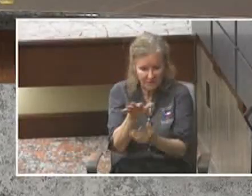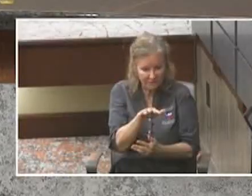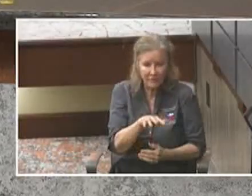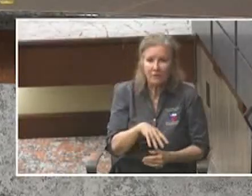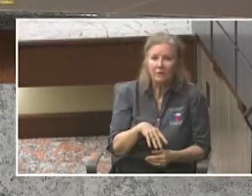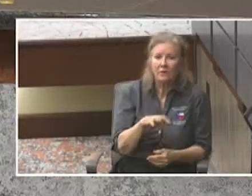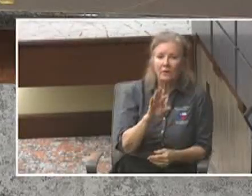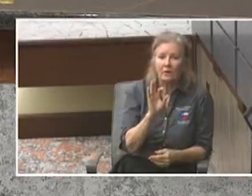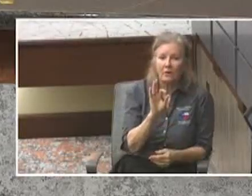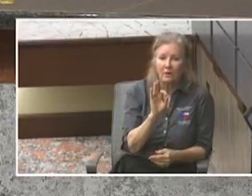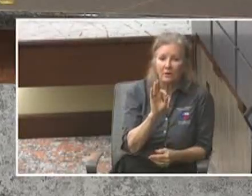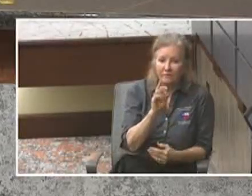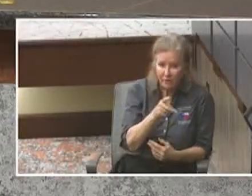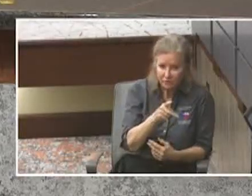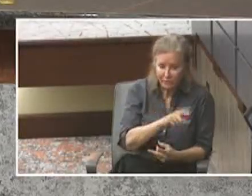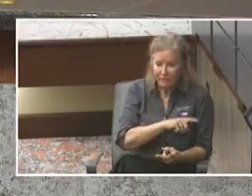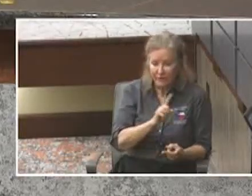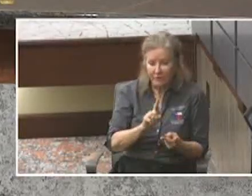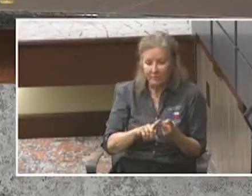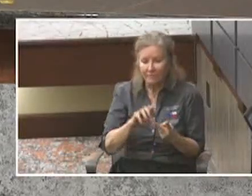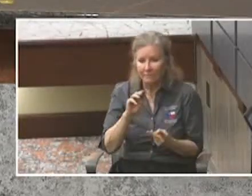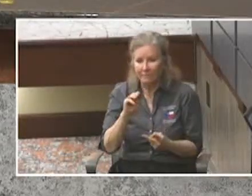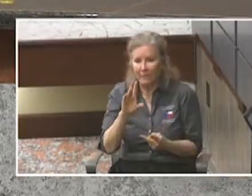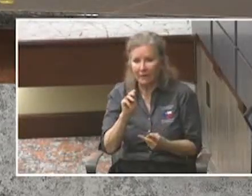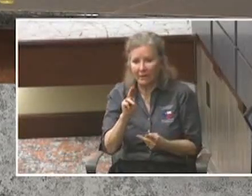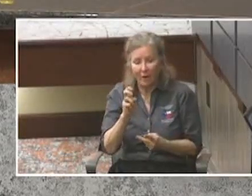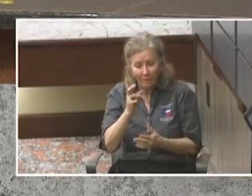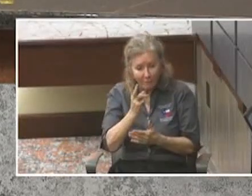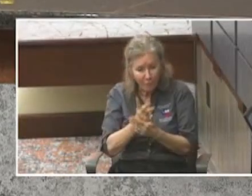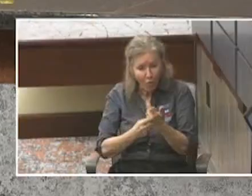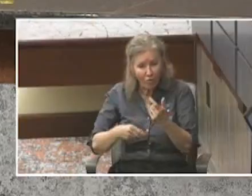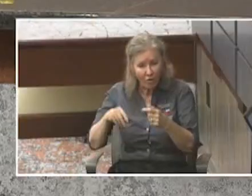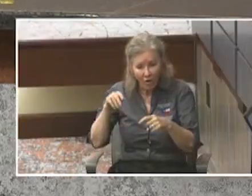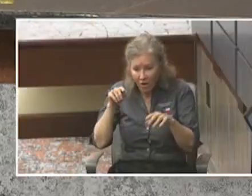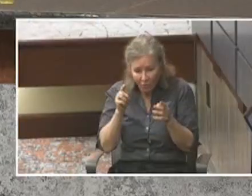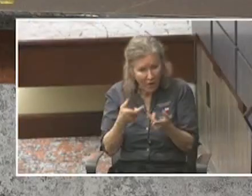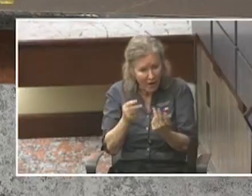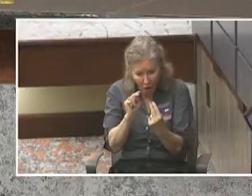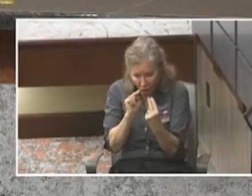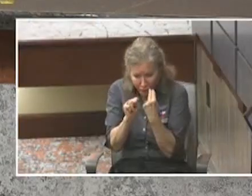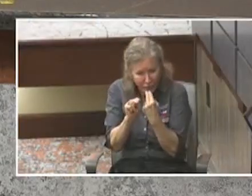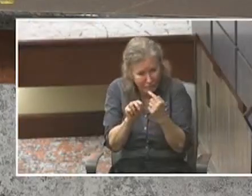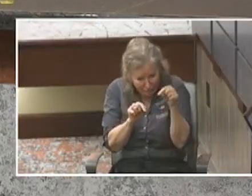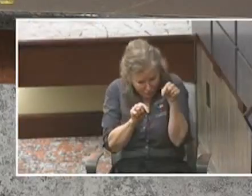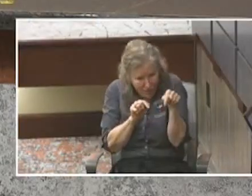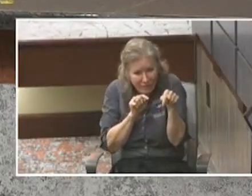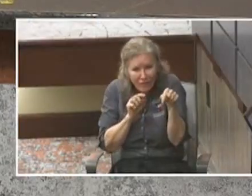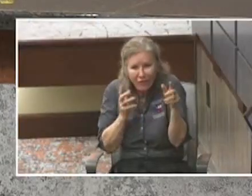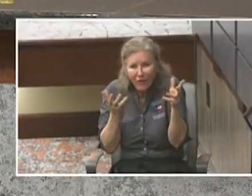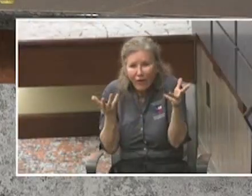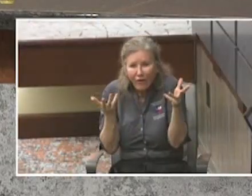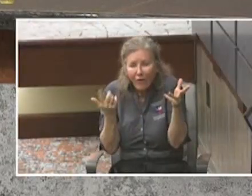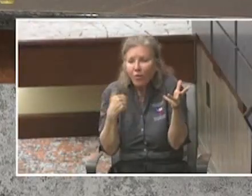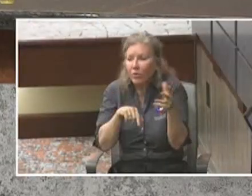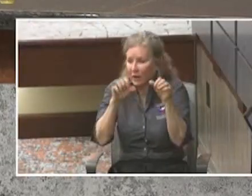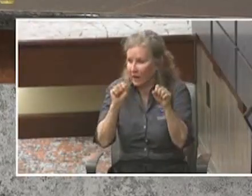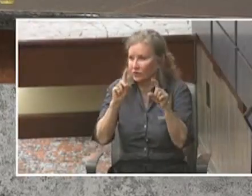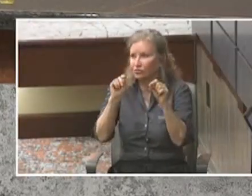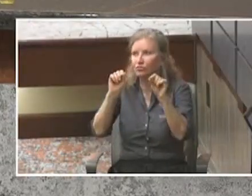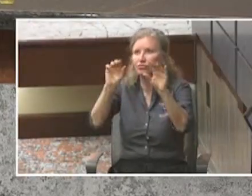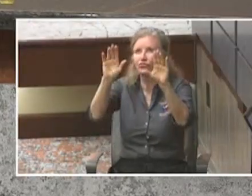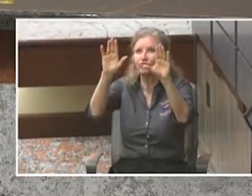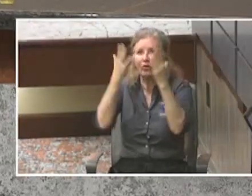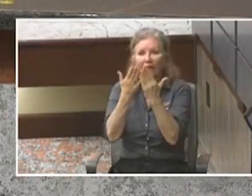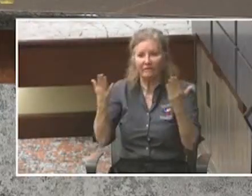again, right on I-35, we can do some pretty awesome things culturally for this community. So keep up the good